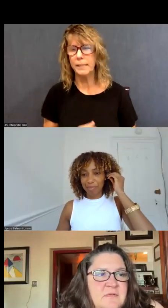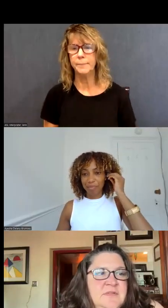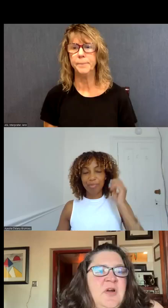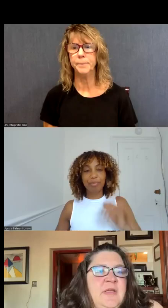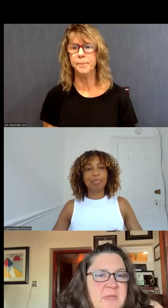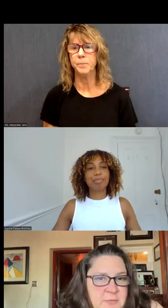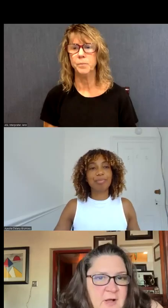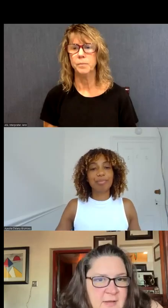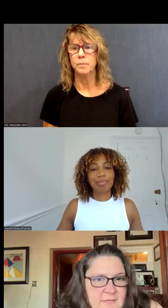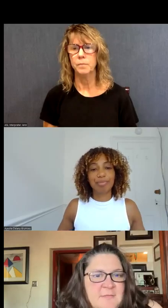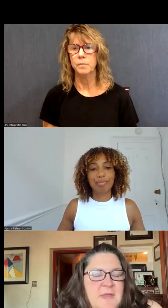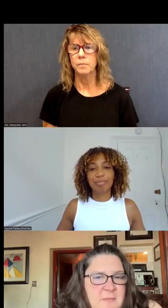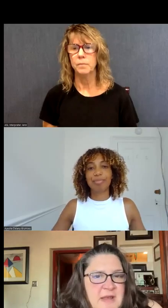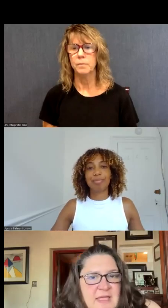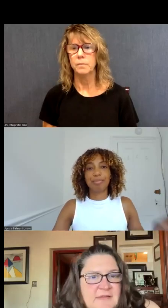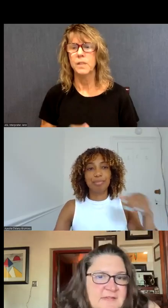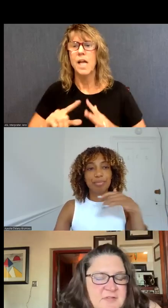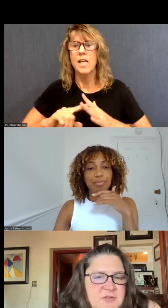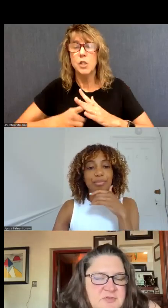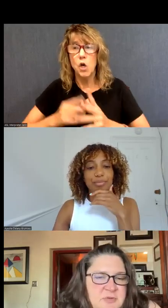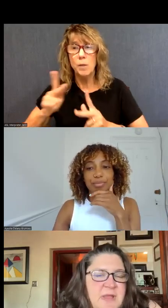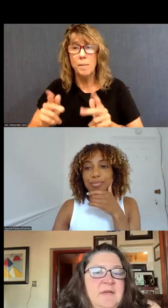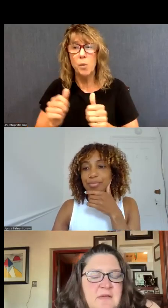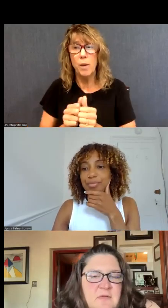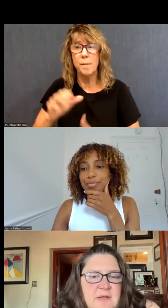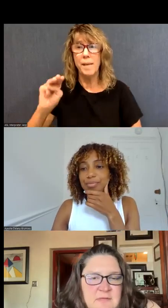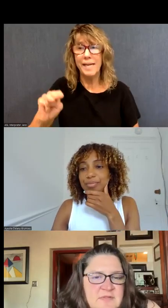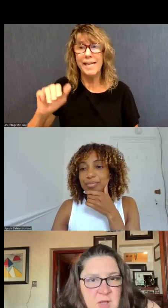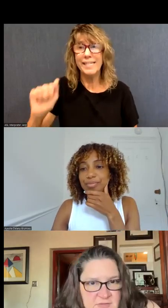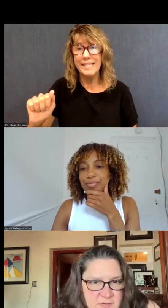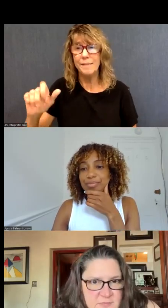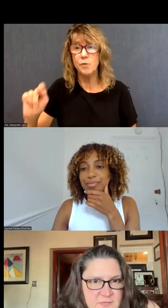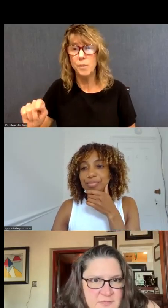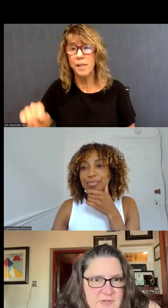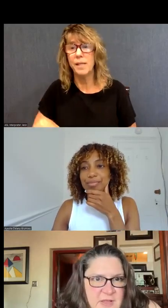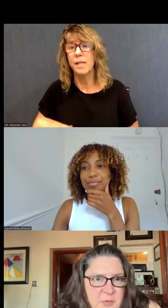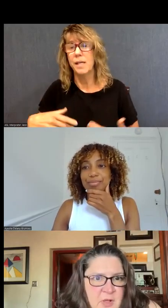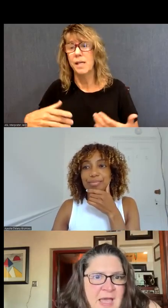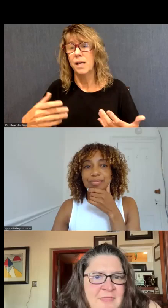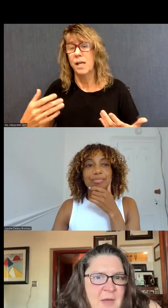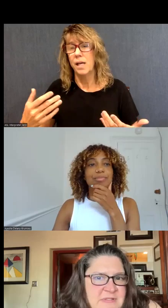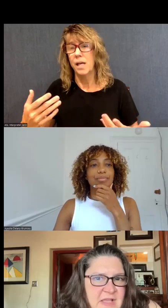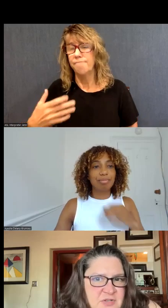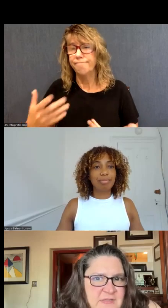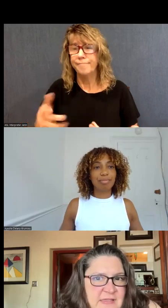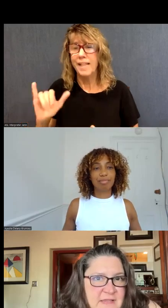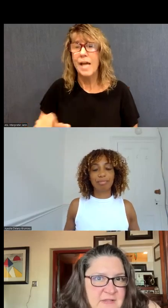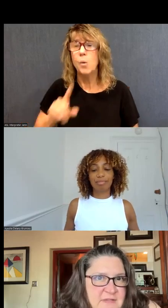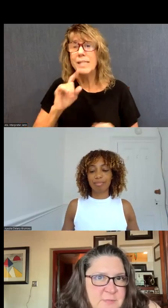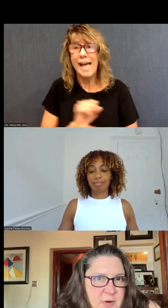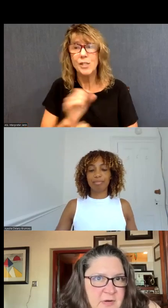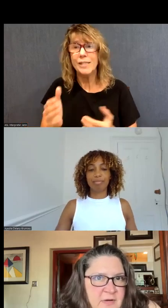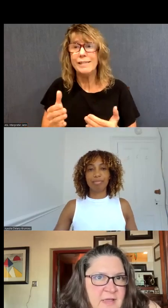in starting people on medicated assisted treatment, like Suboxone, for example, that was actually